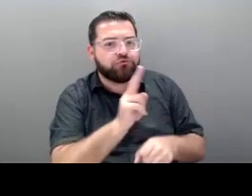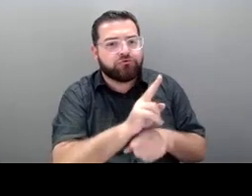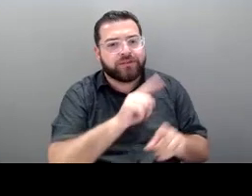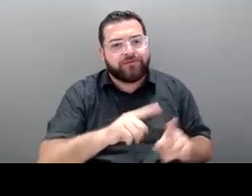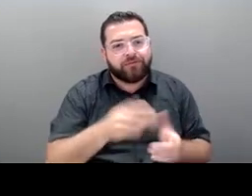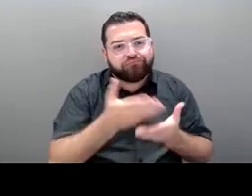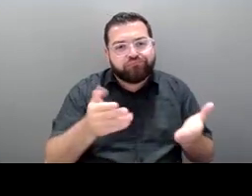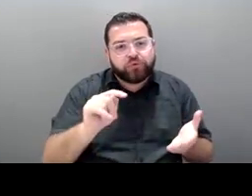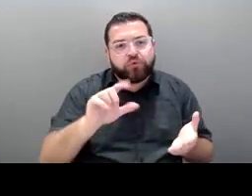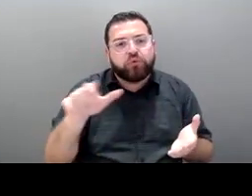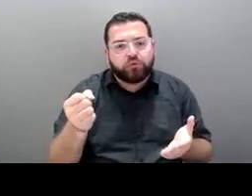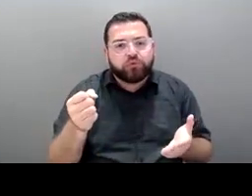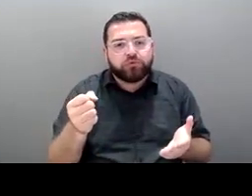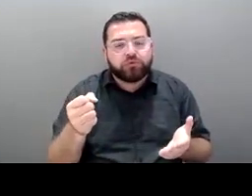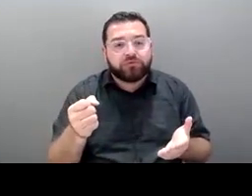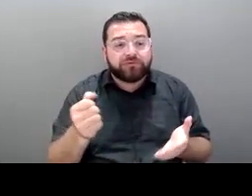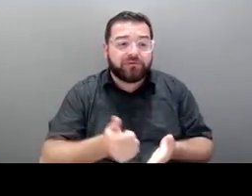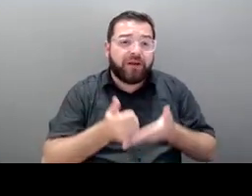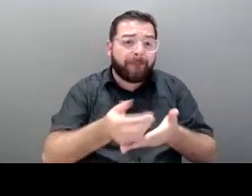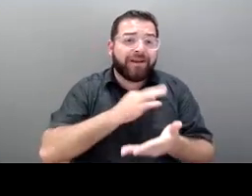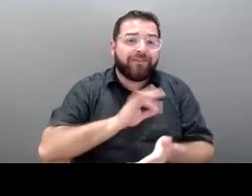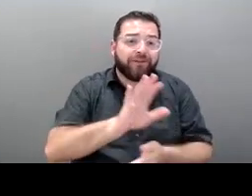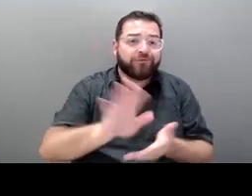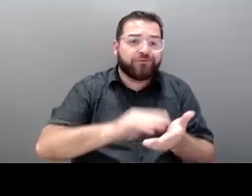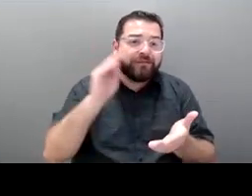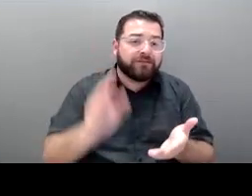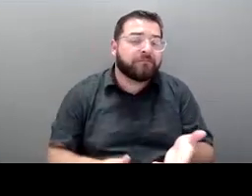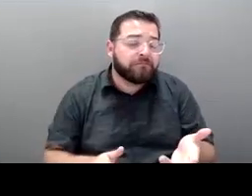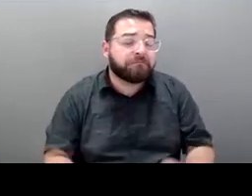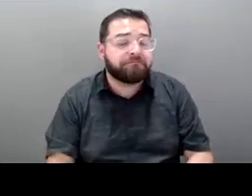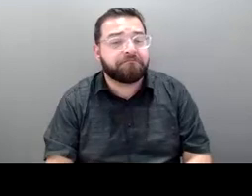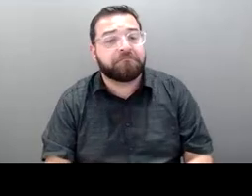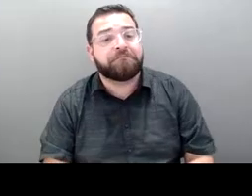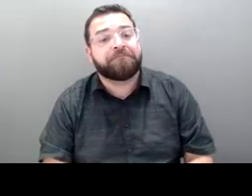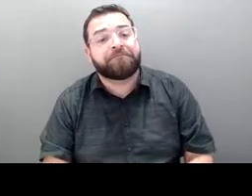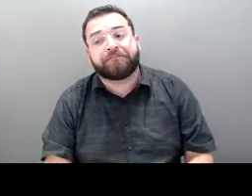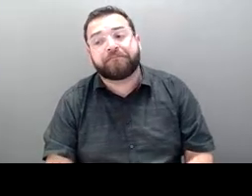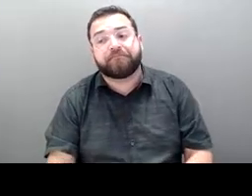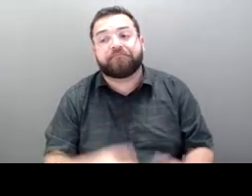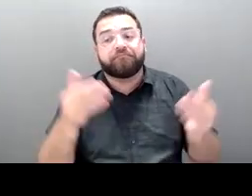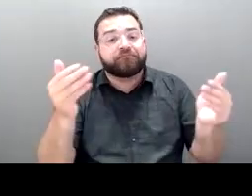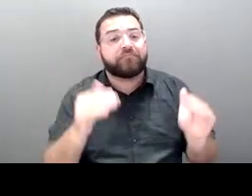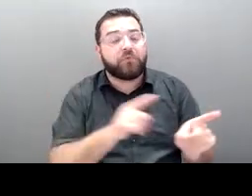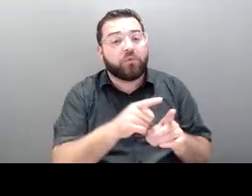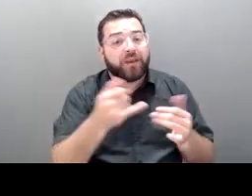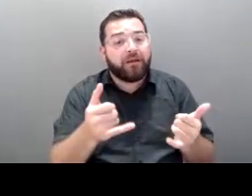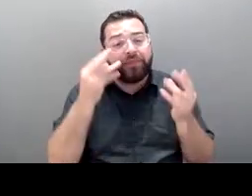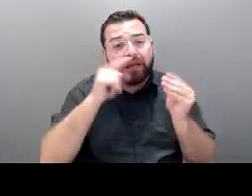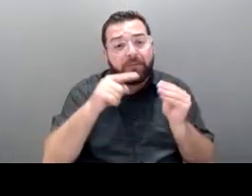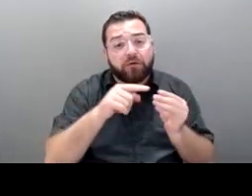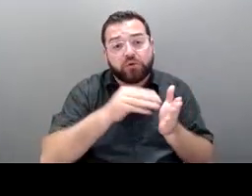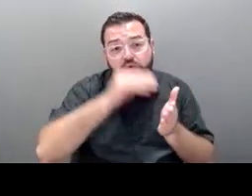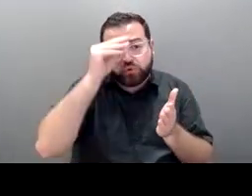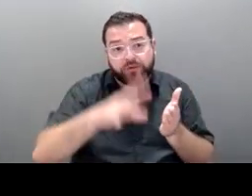for student benefit, direct student benefit. And then thinking about student perspectives when we're thinking about equitable